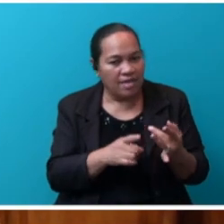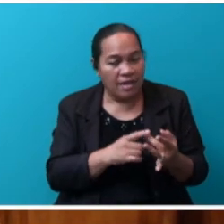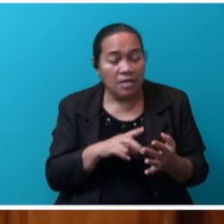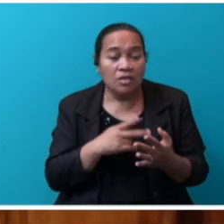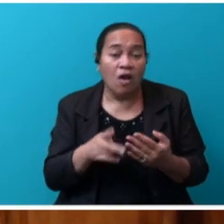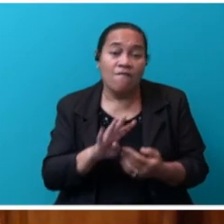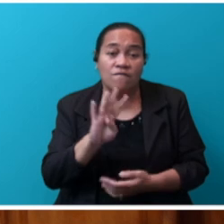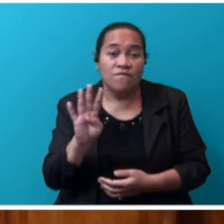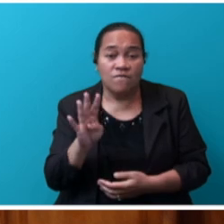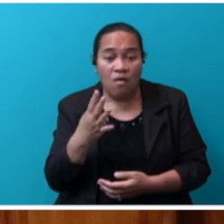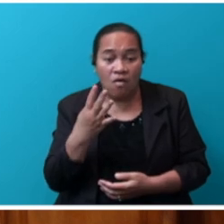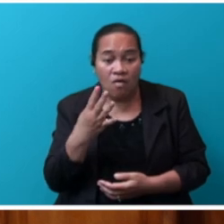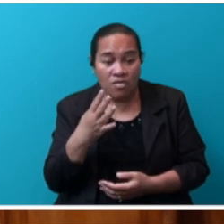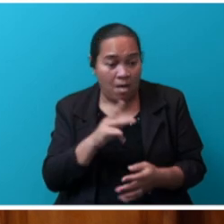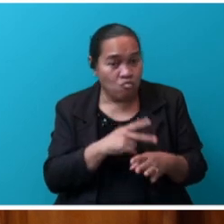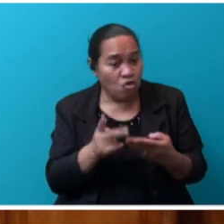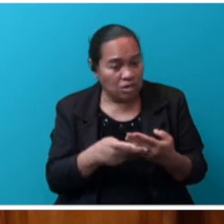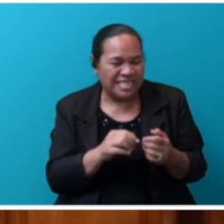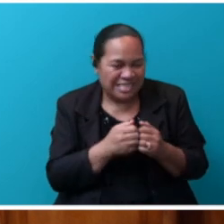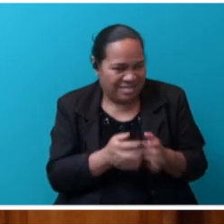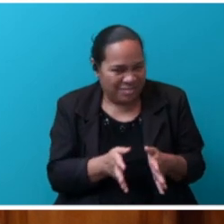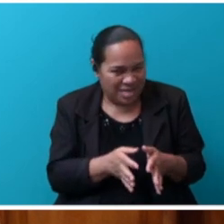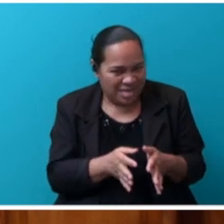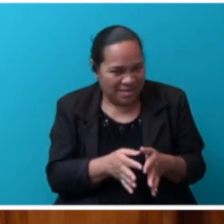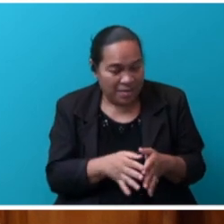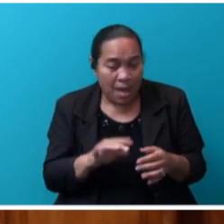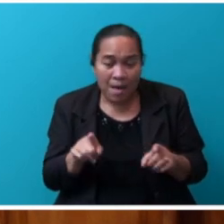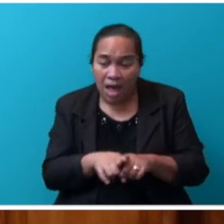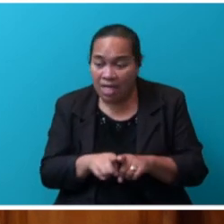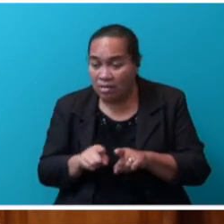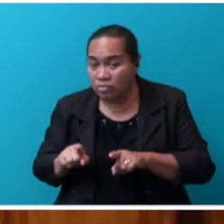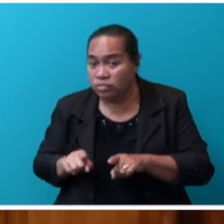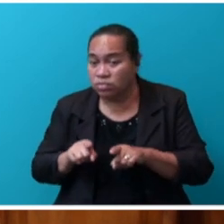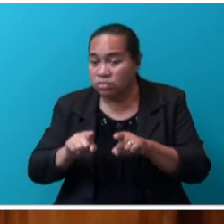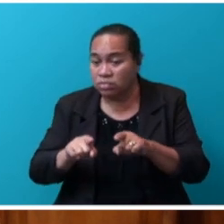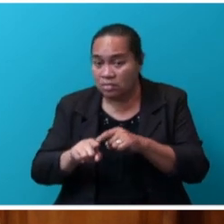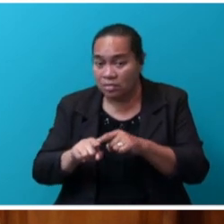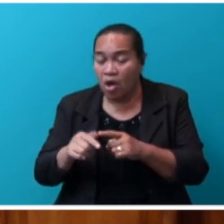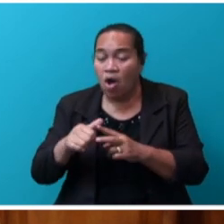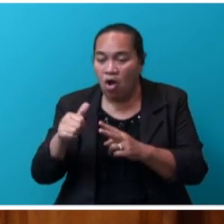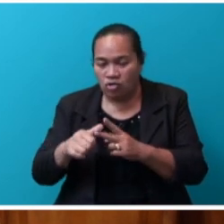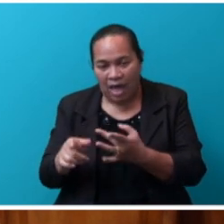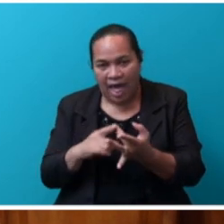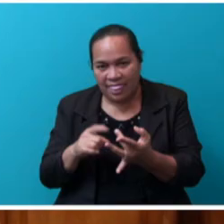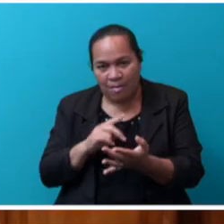projects are just the beginning. Simultaneously, we have been undertaking significant infrastructure